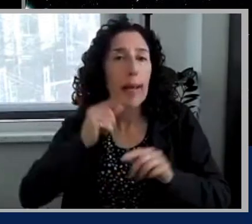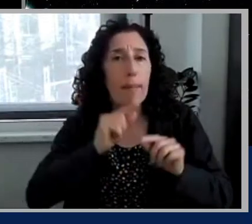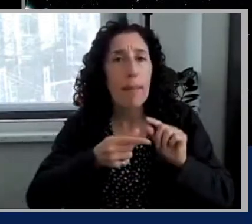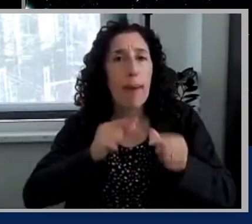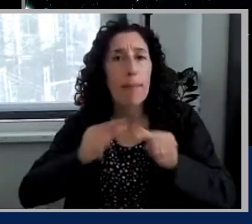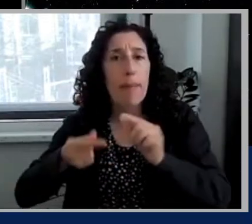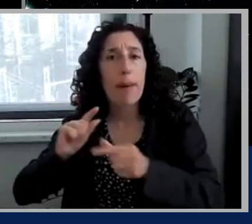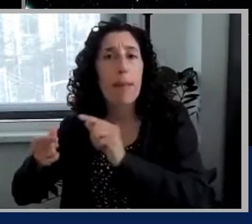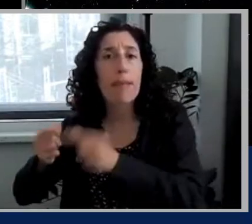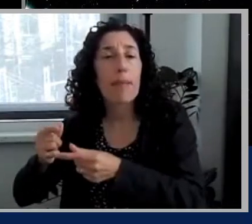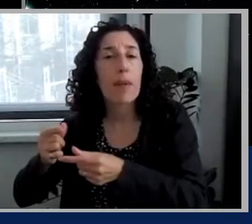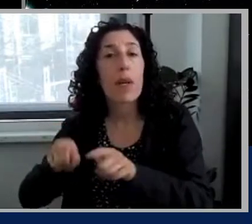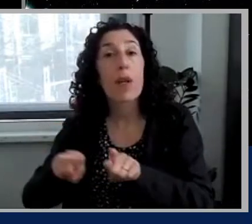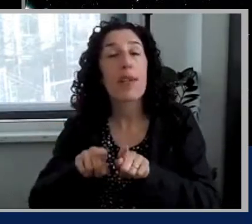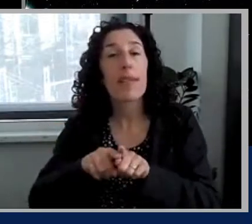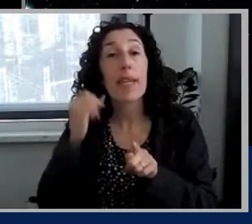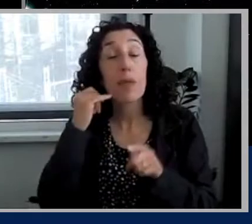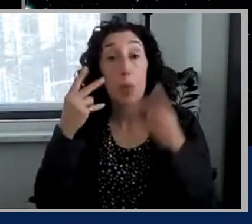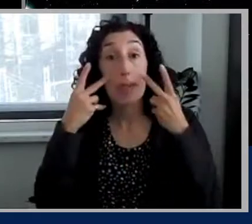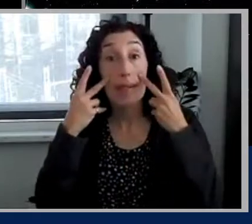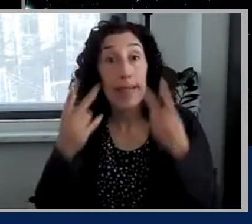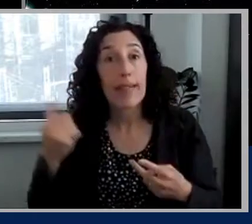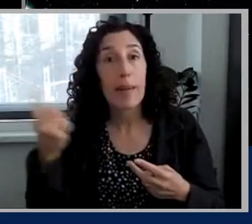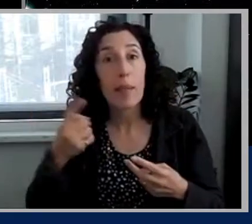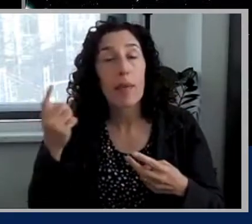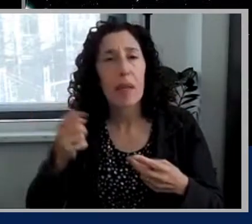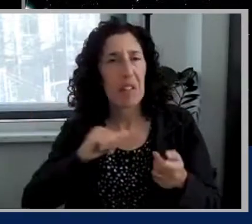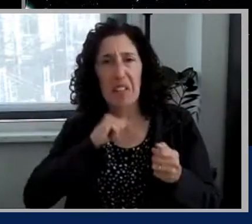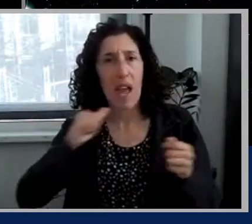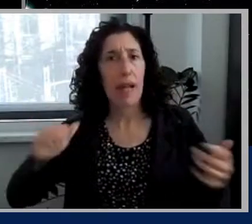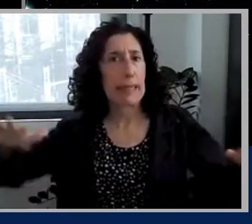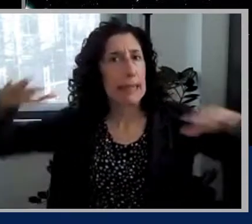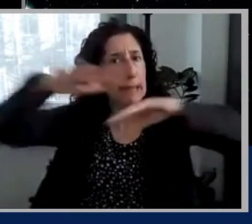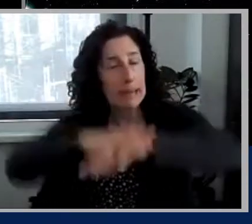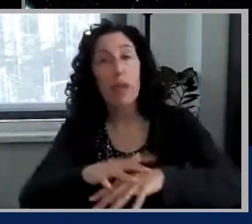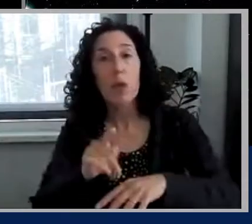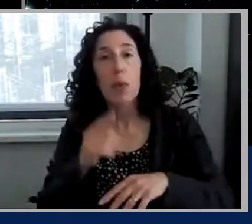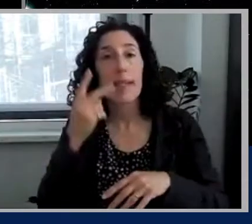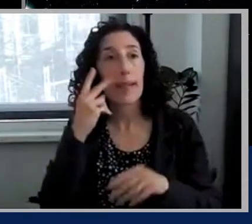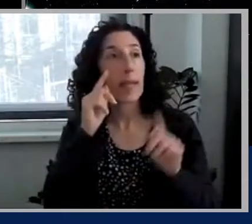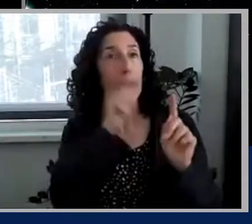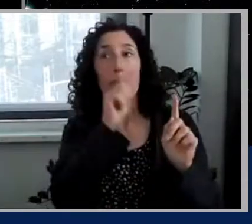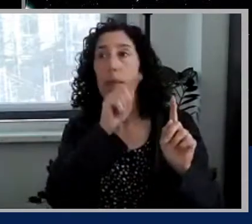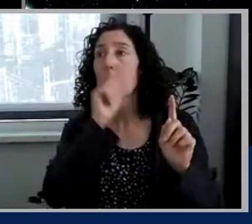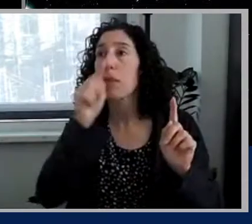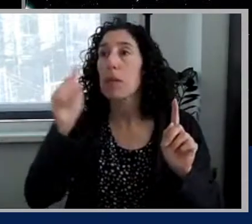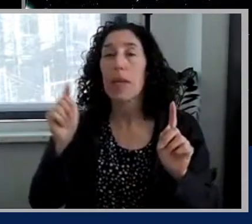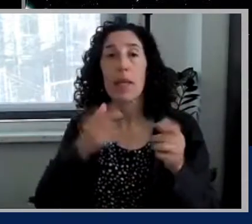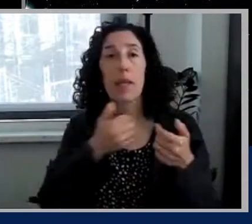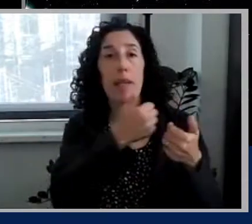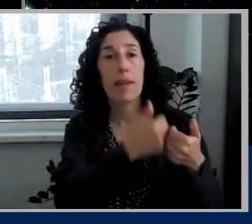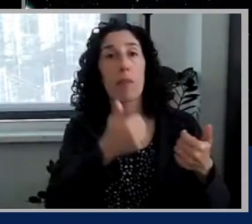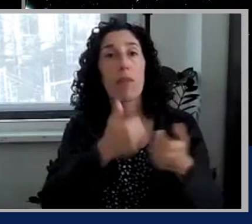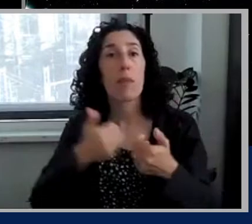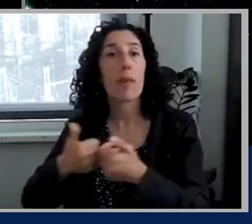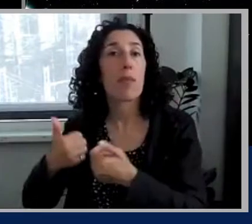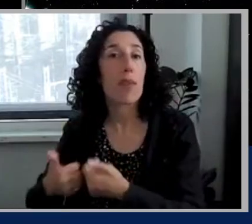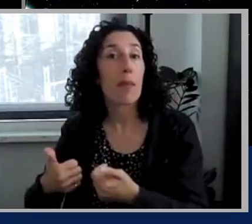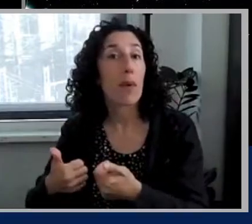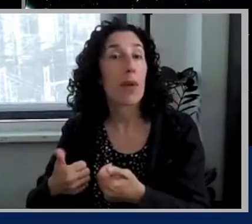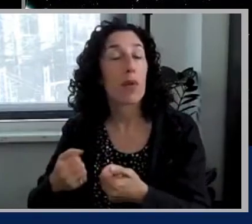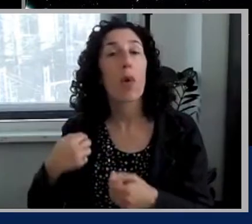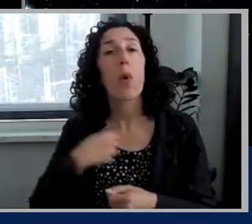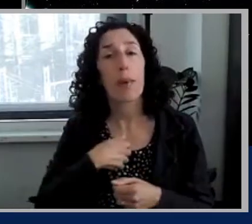deep listening, you're really listening, and you want to have enough time to be able to process through that data in a way that